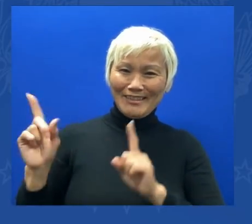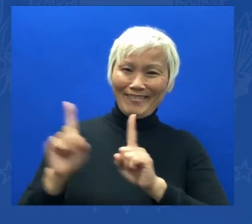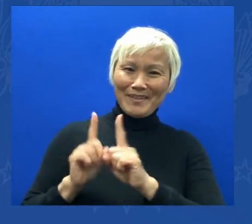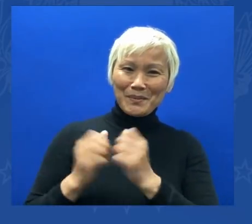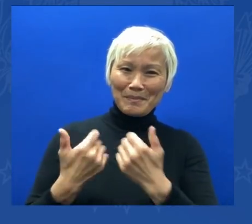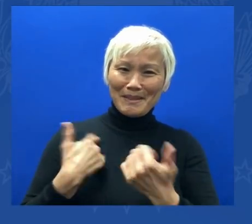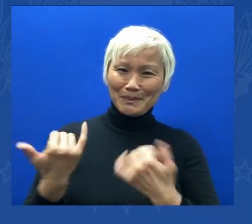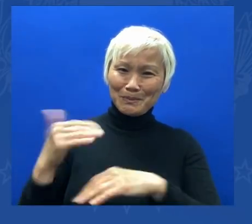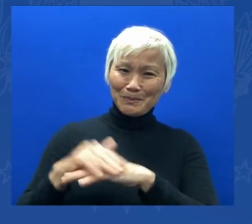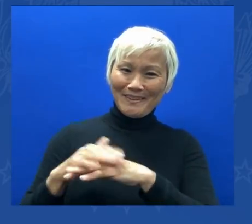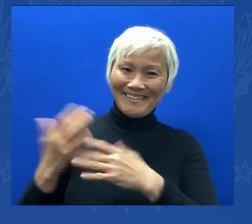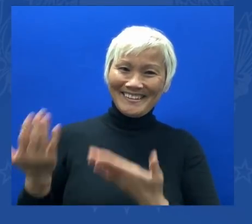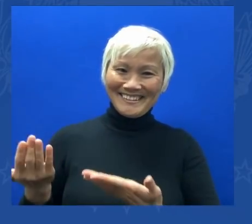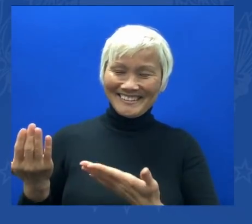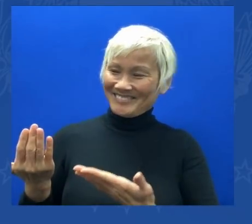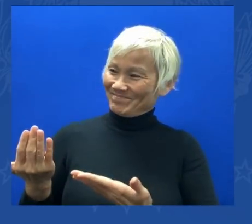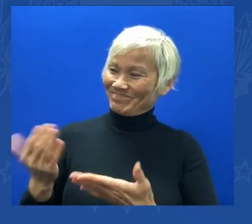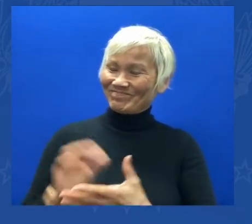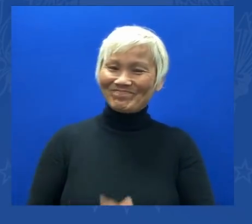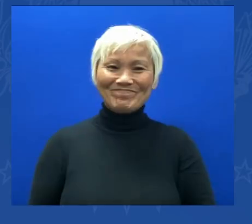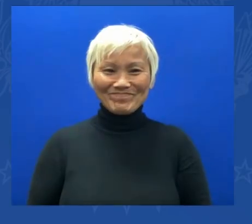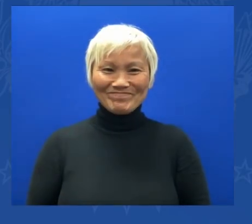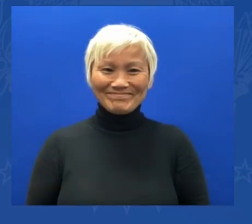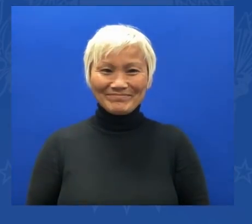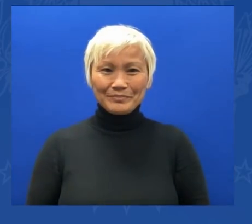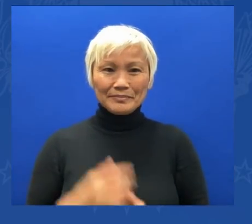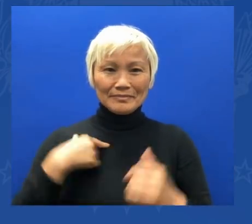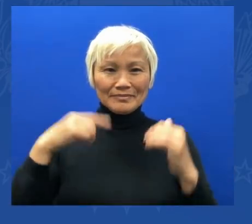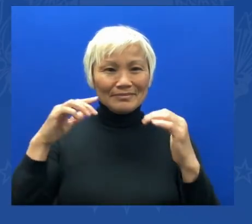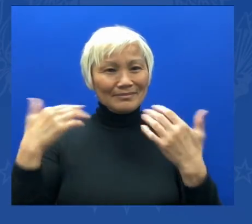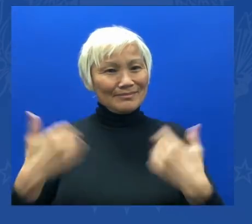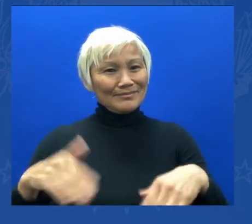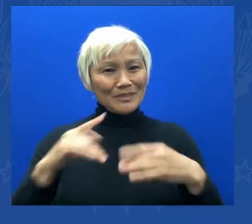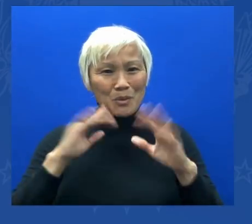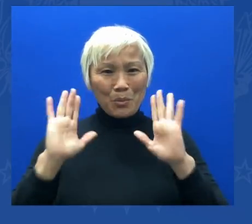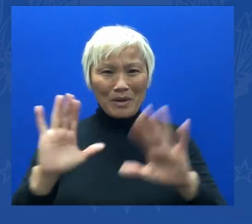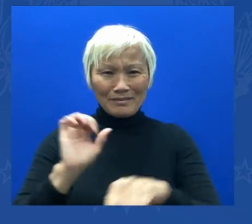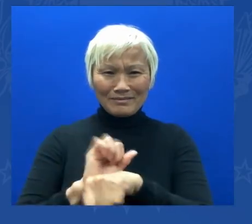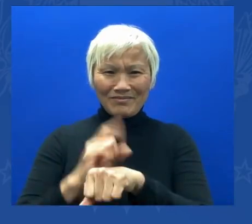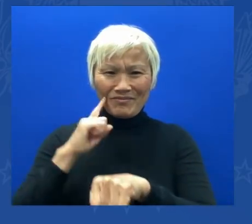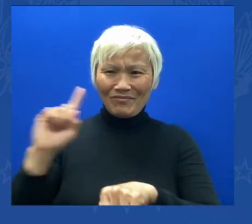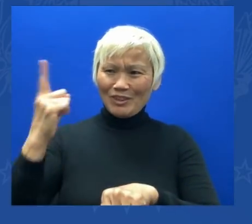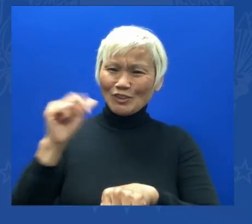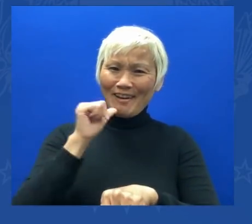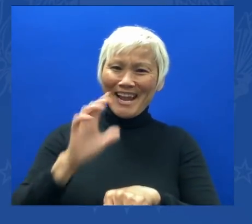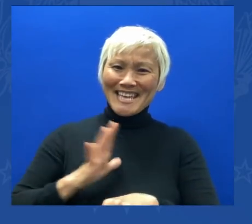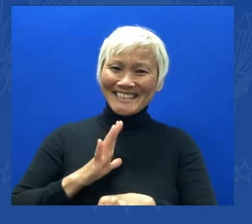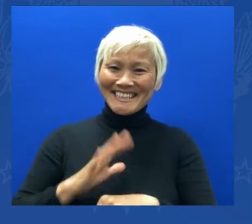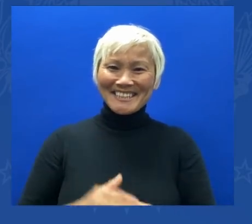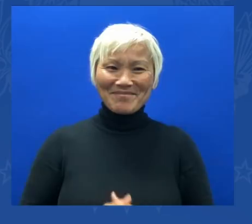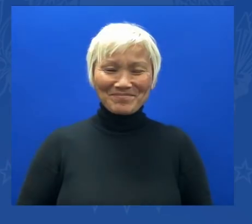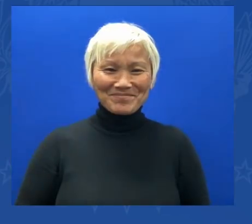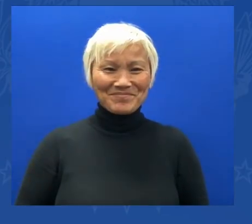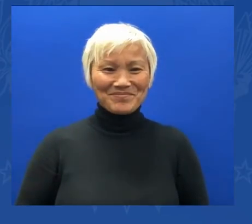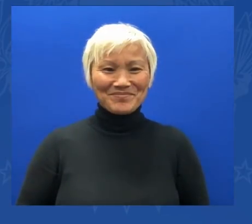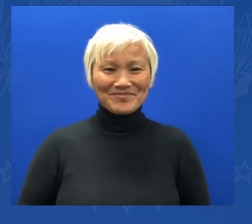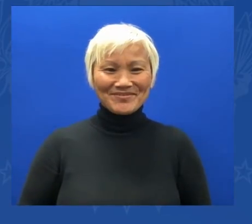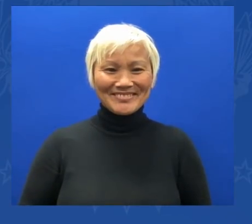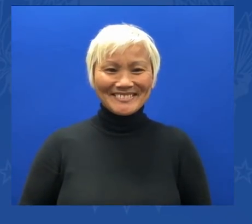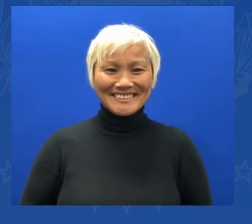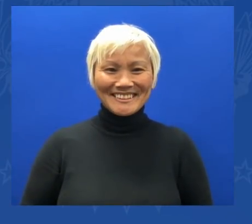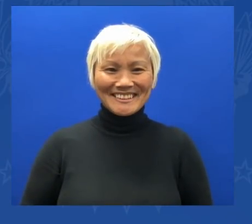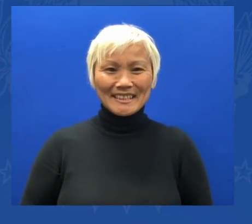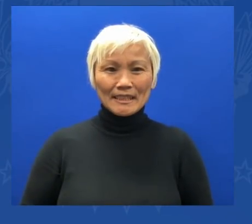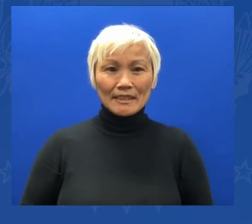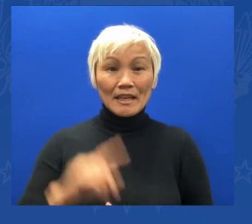I think she's doing an incredible job as First Lady. The First Lady to continue working full-time as she